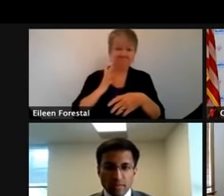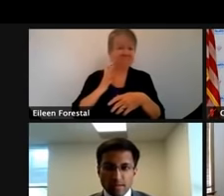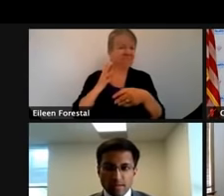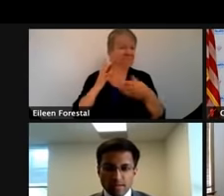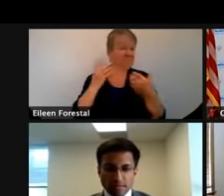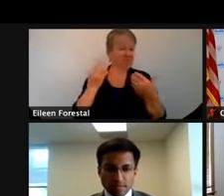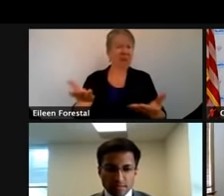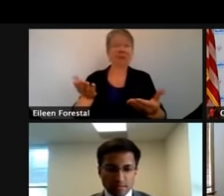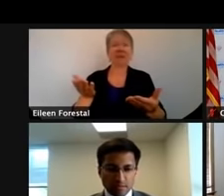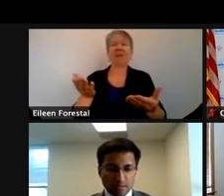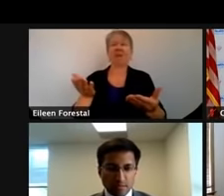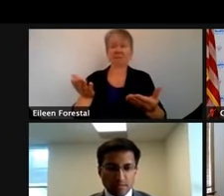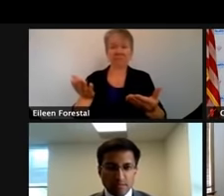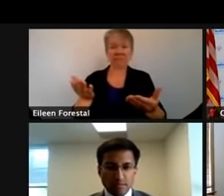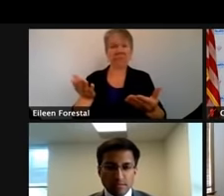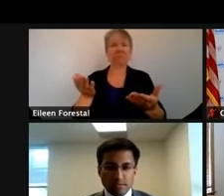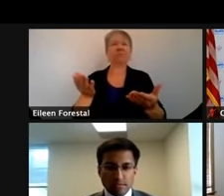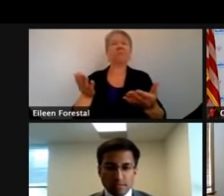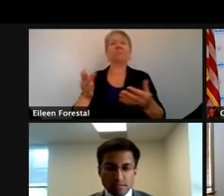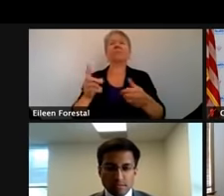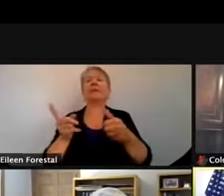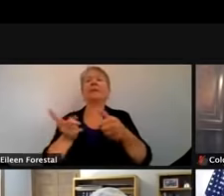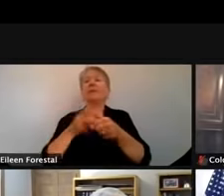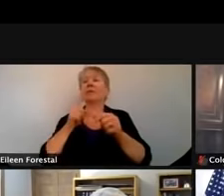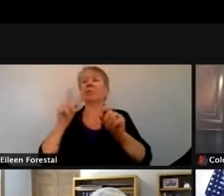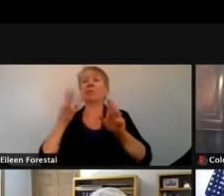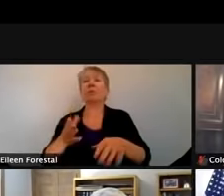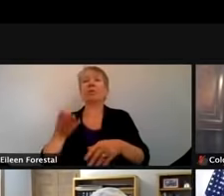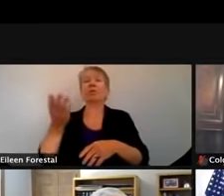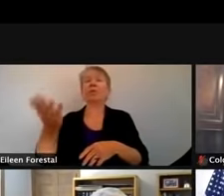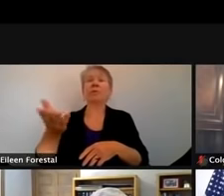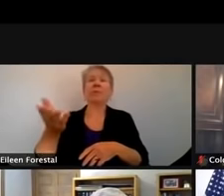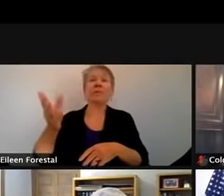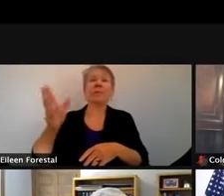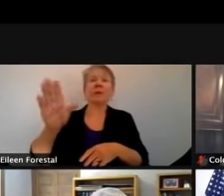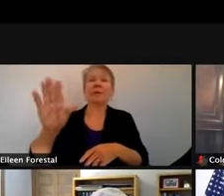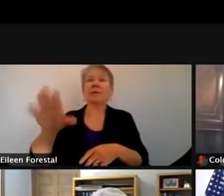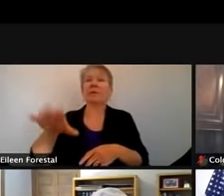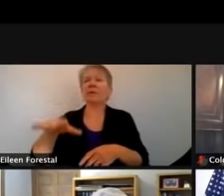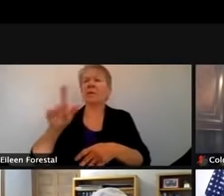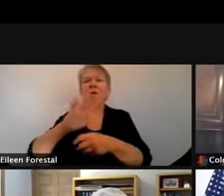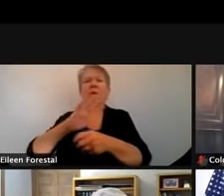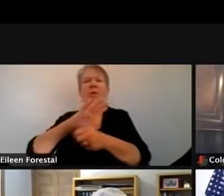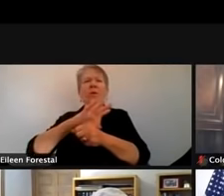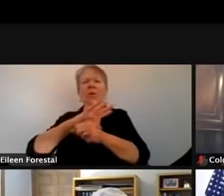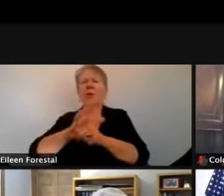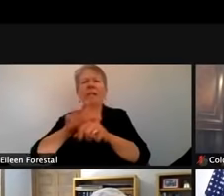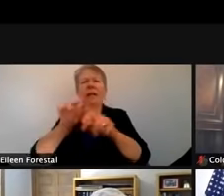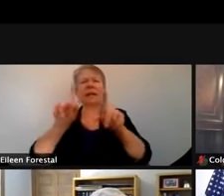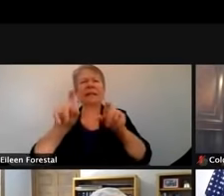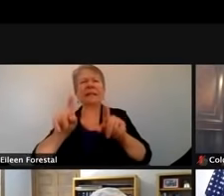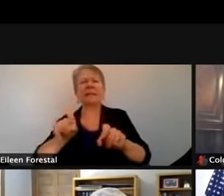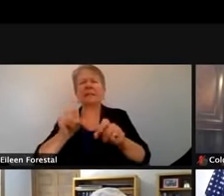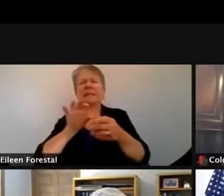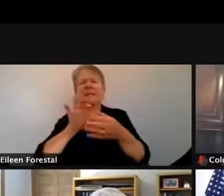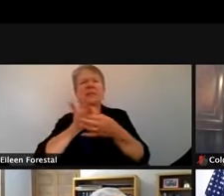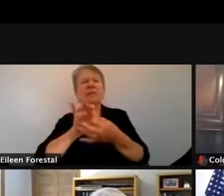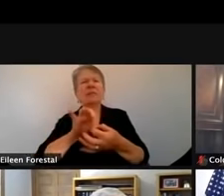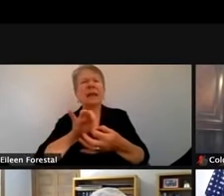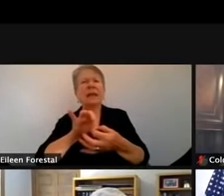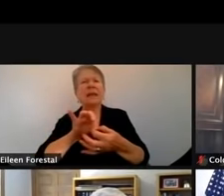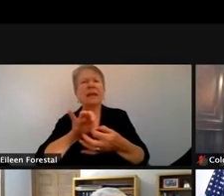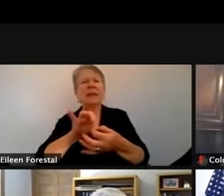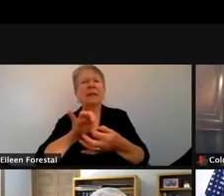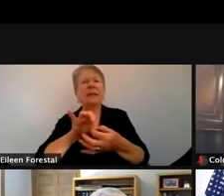Hi, Kevin. Hey, Governor. This is COVID testing related, but I think you could answer it. Over